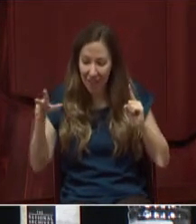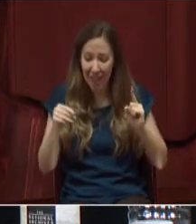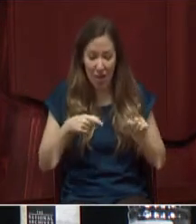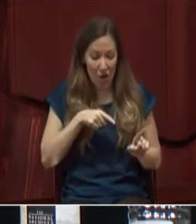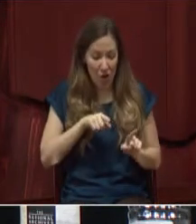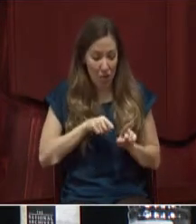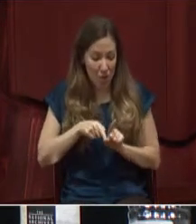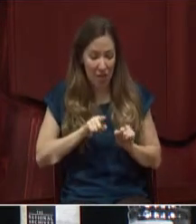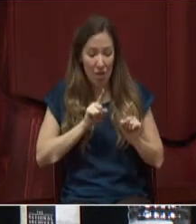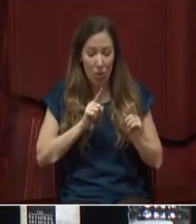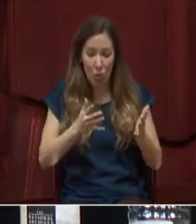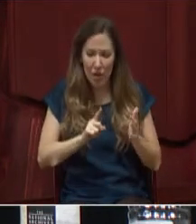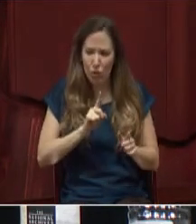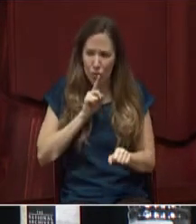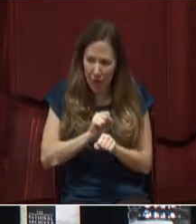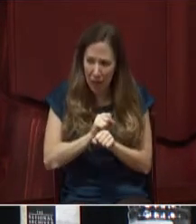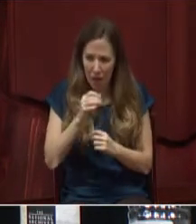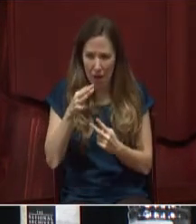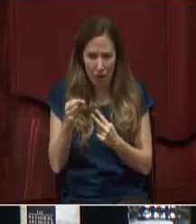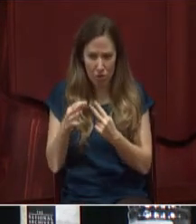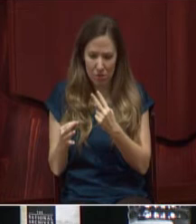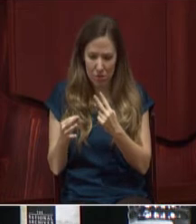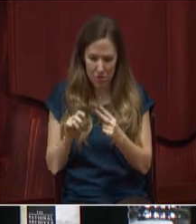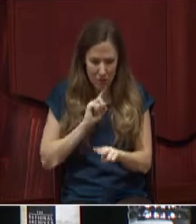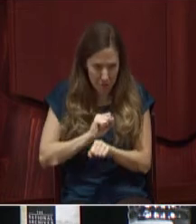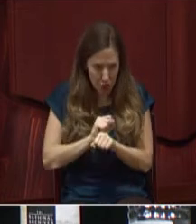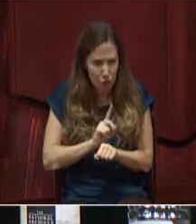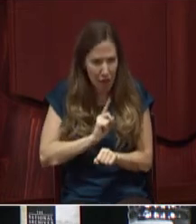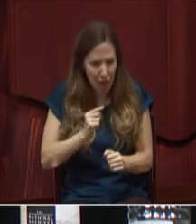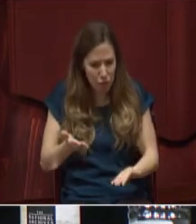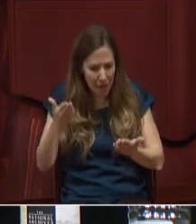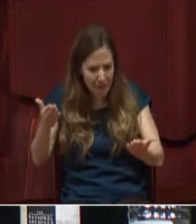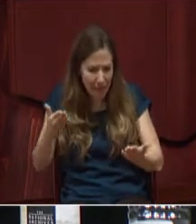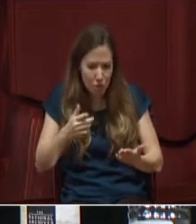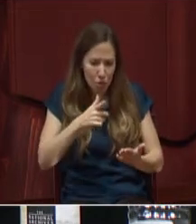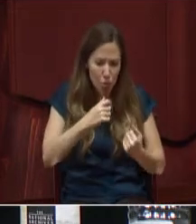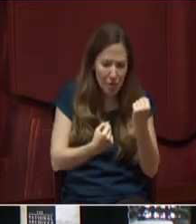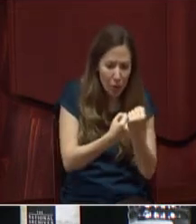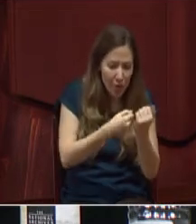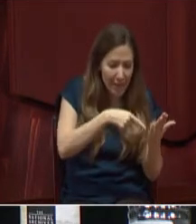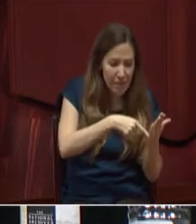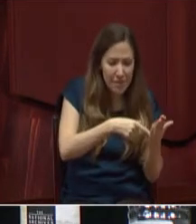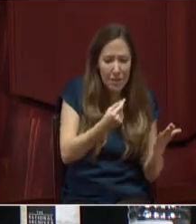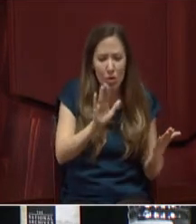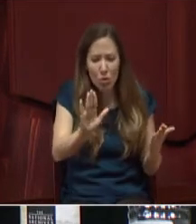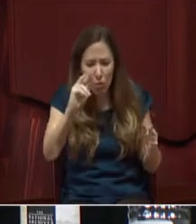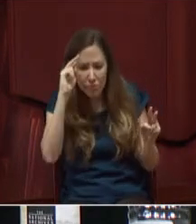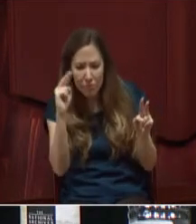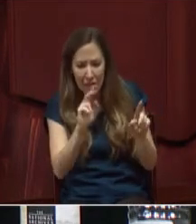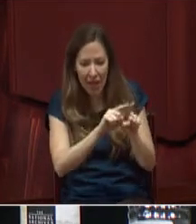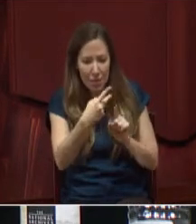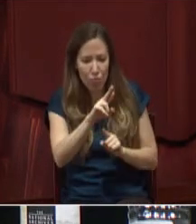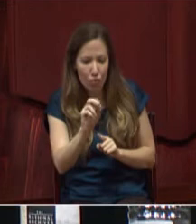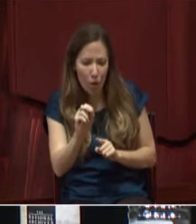wanted different policy recommendations and which agency supported it, the pros, the cons, the expenses,